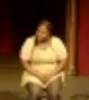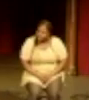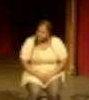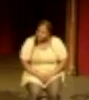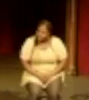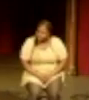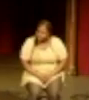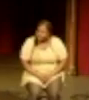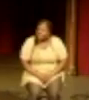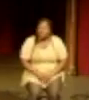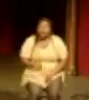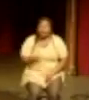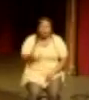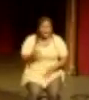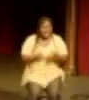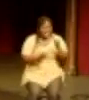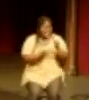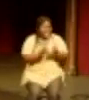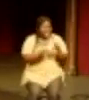married